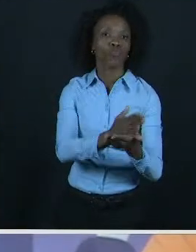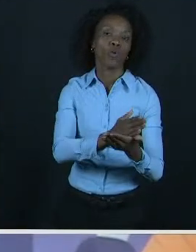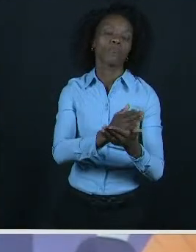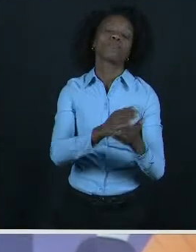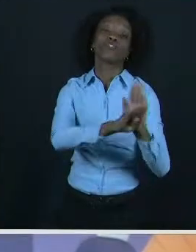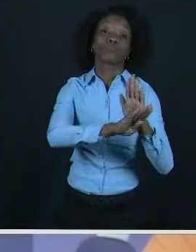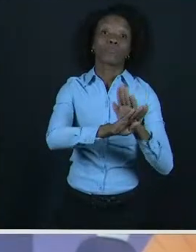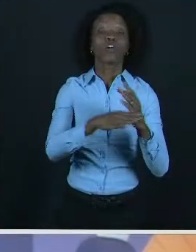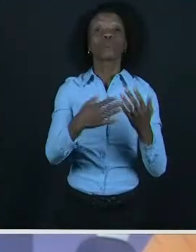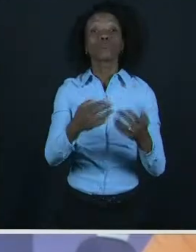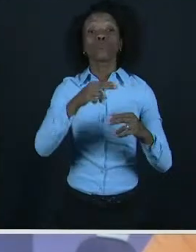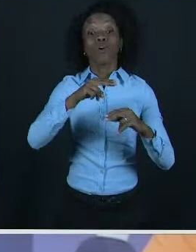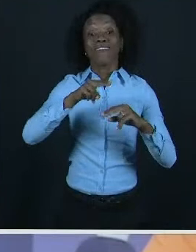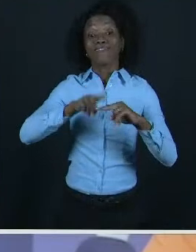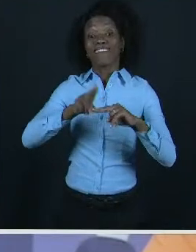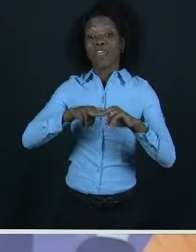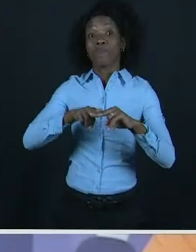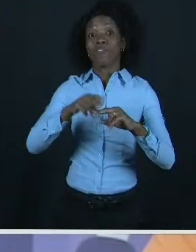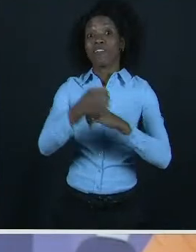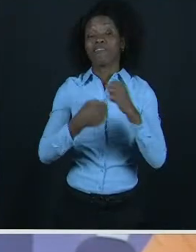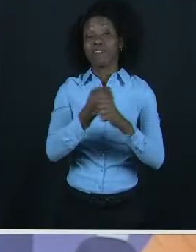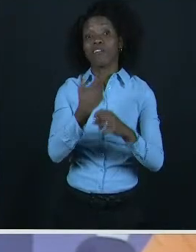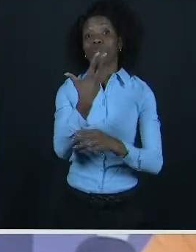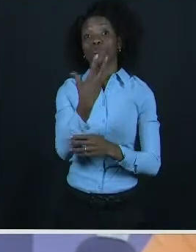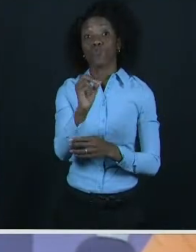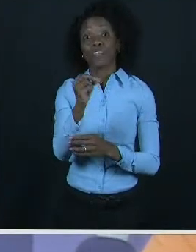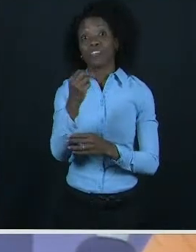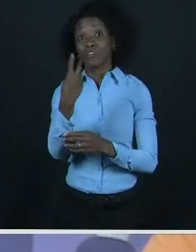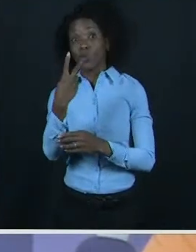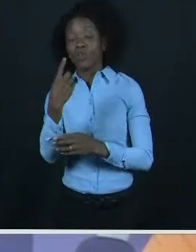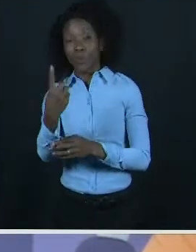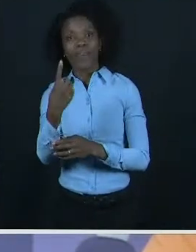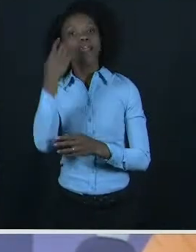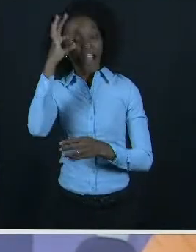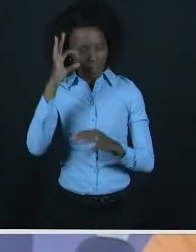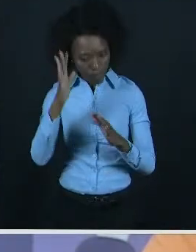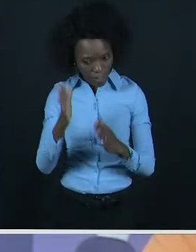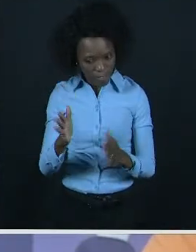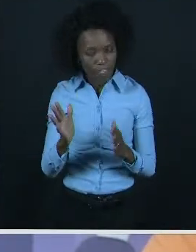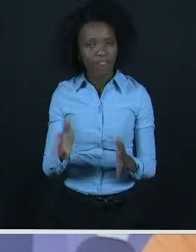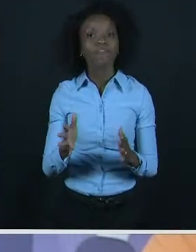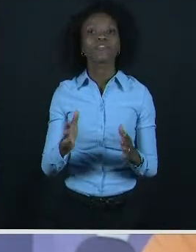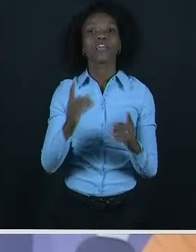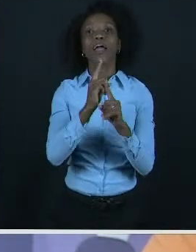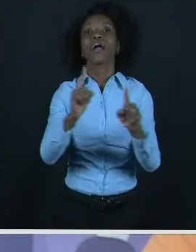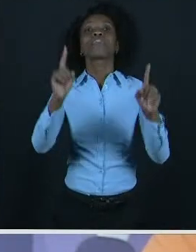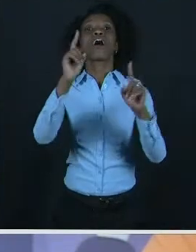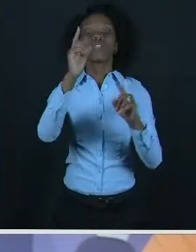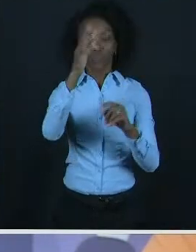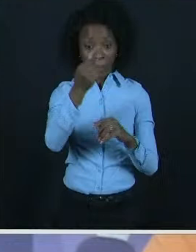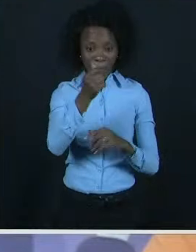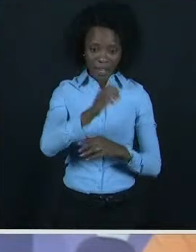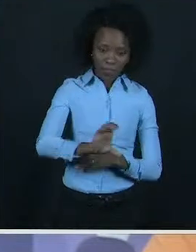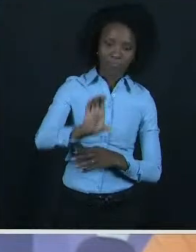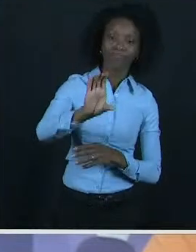2021, government announced the allocation of approximately 21 billion